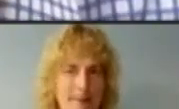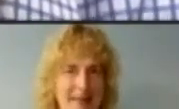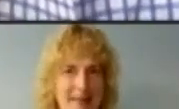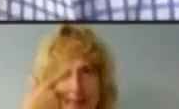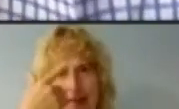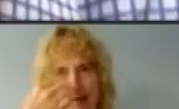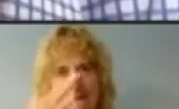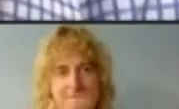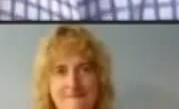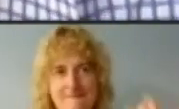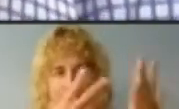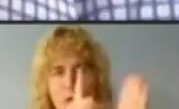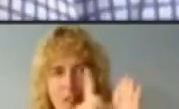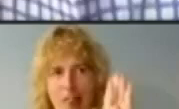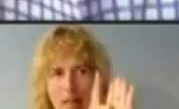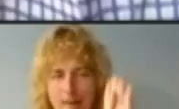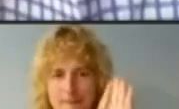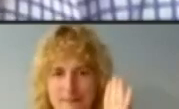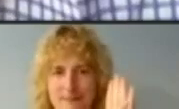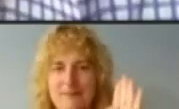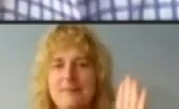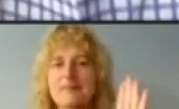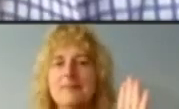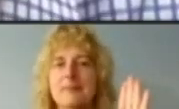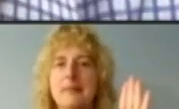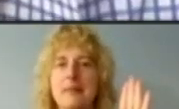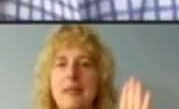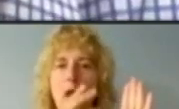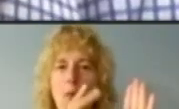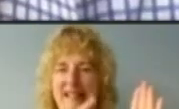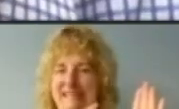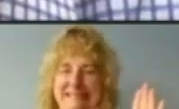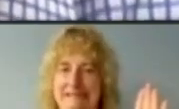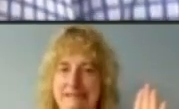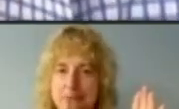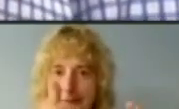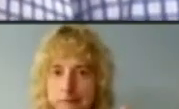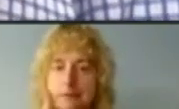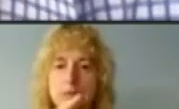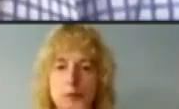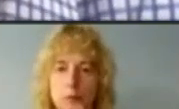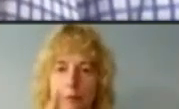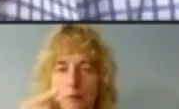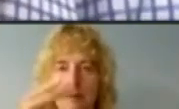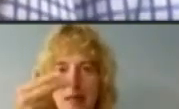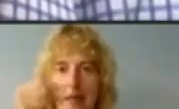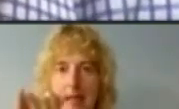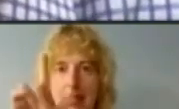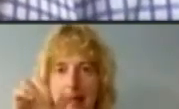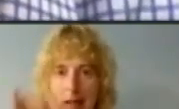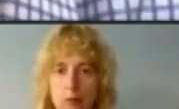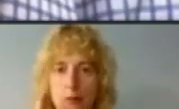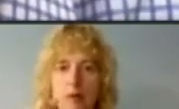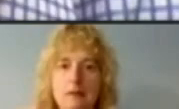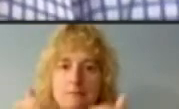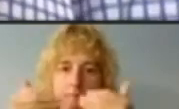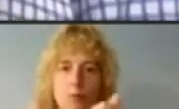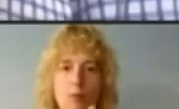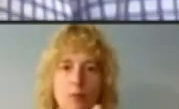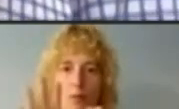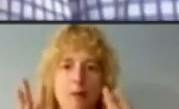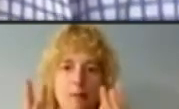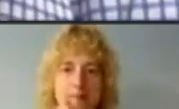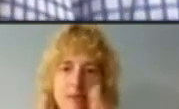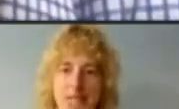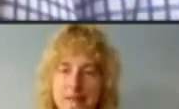background. So I'm just gonna hand it back over to you, Haley, so you can get on with your meeting. Let me just